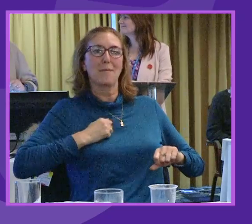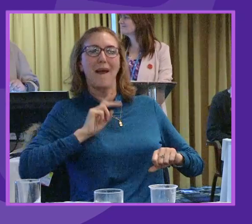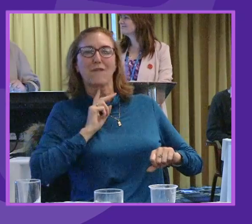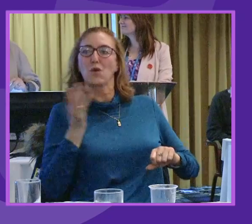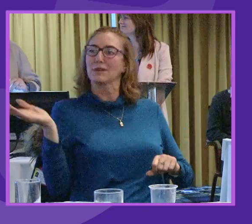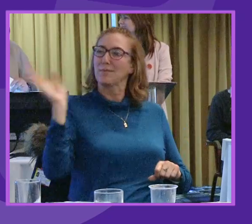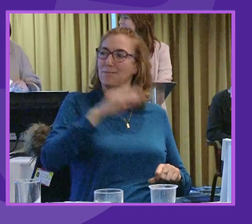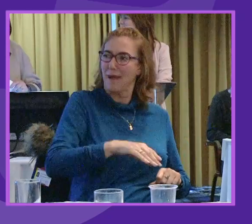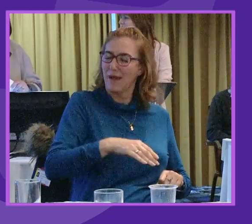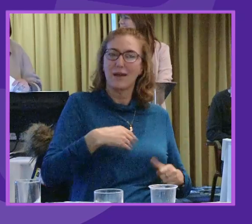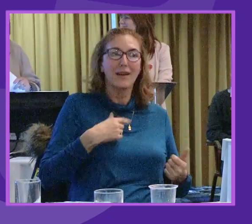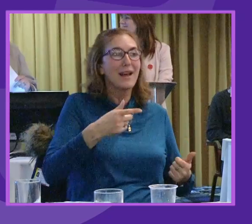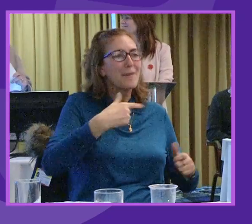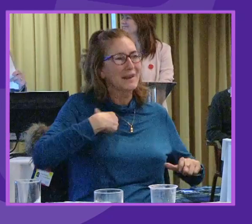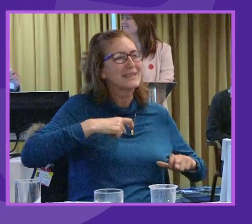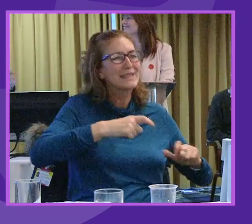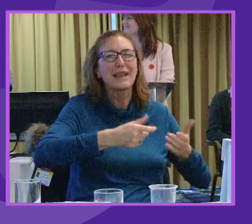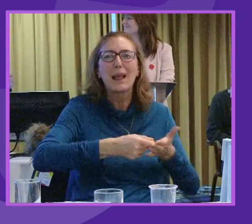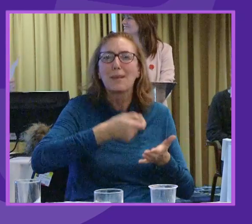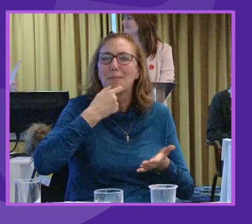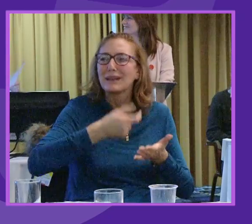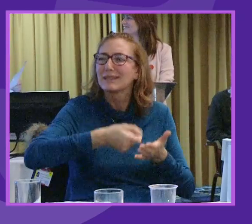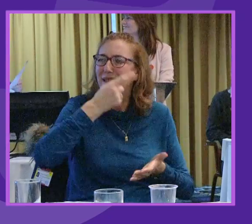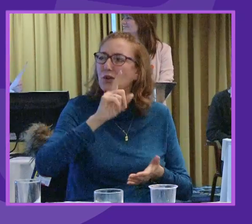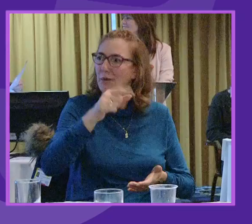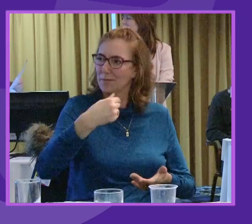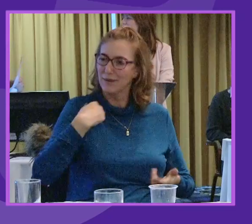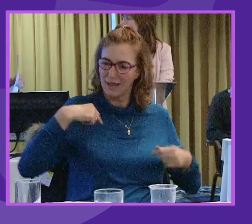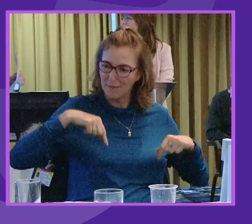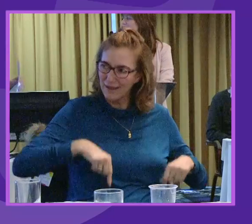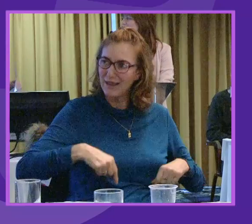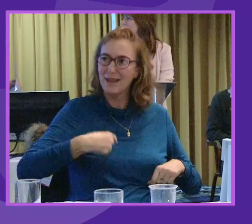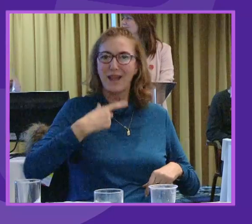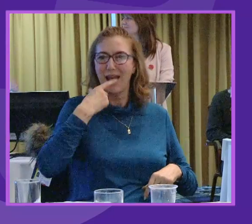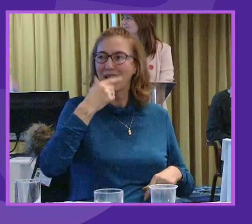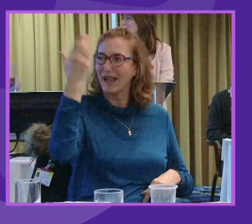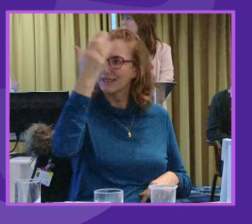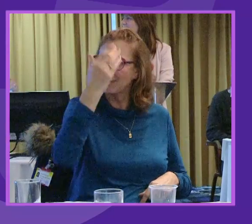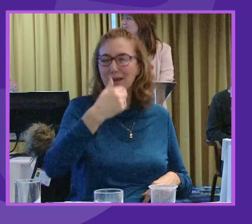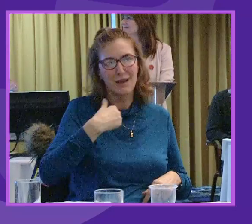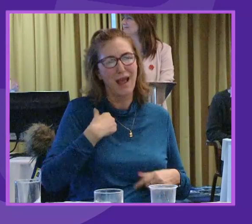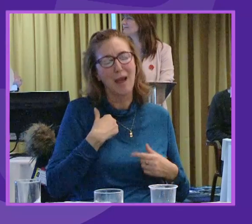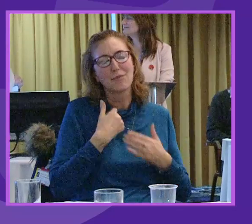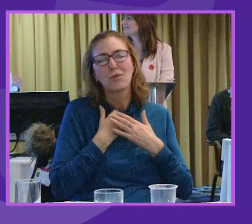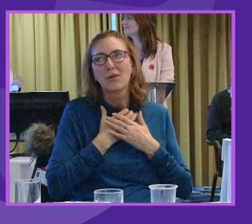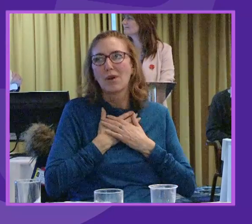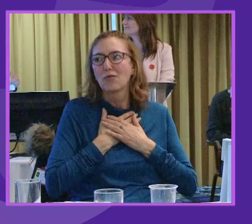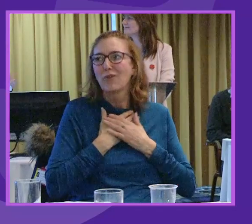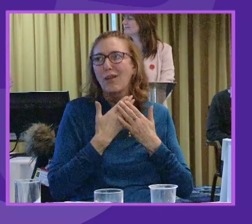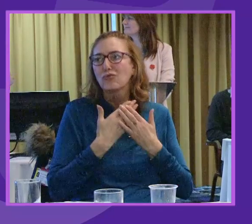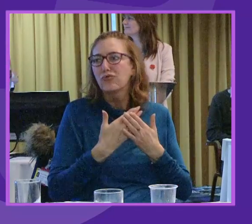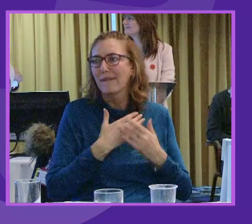back. I think someone wants to put me back on my medication. I'm still on my medication, but I can speak now and I'm grateful. I've had a lot